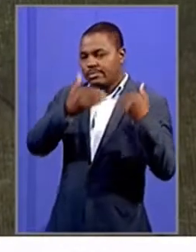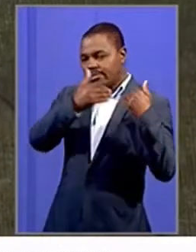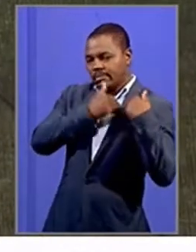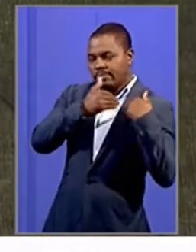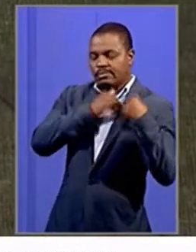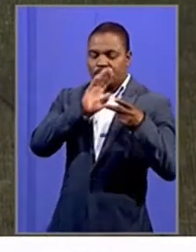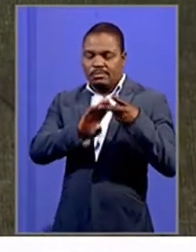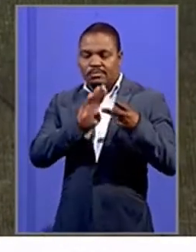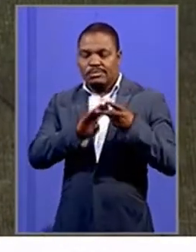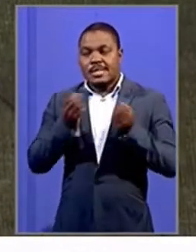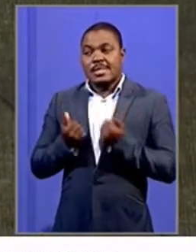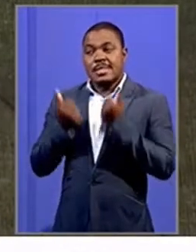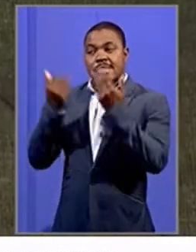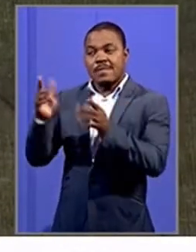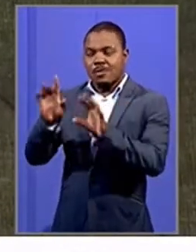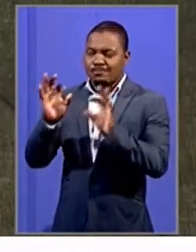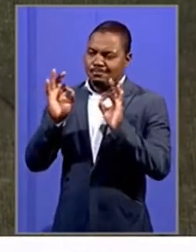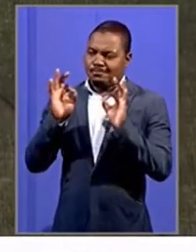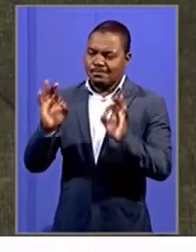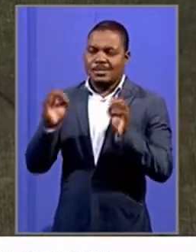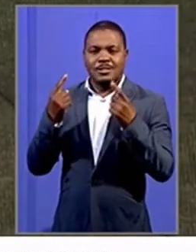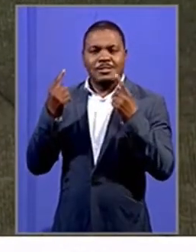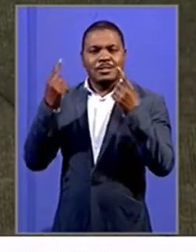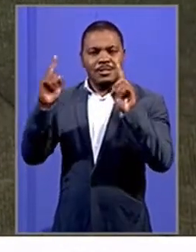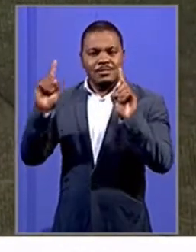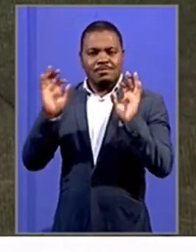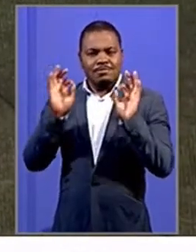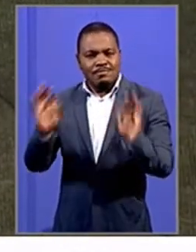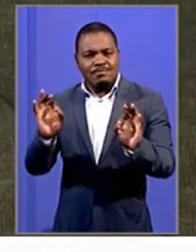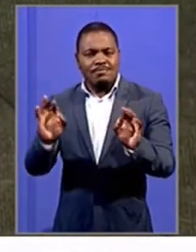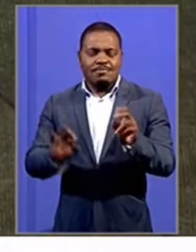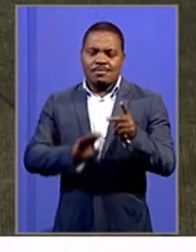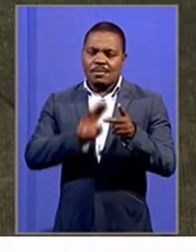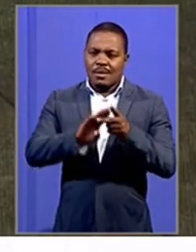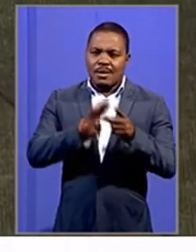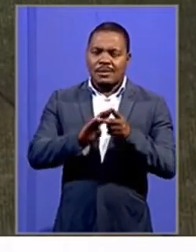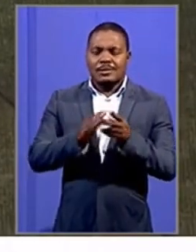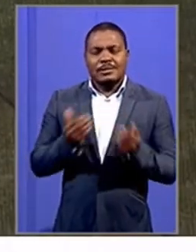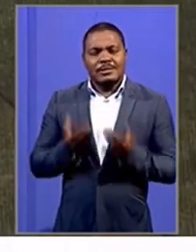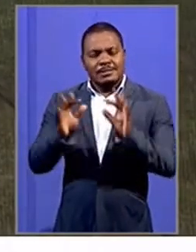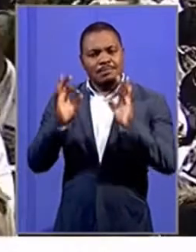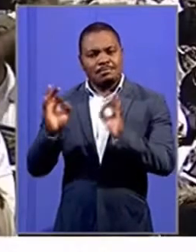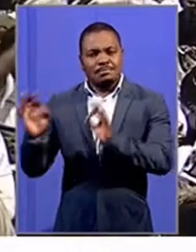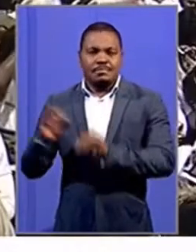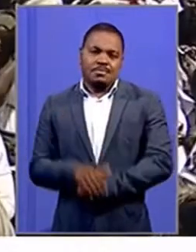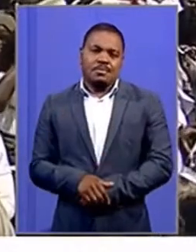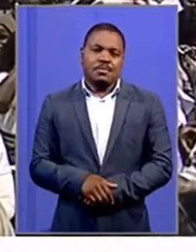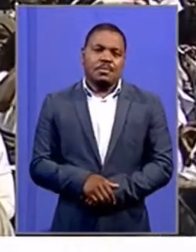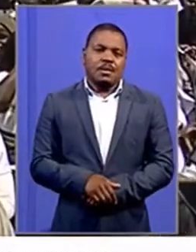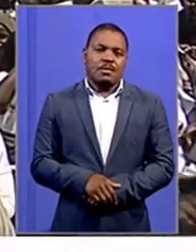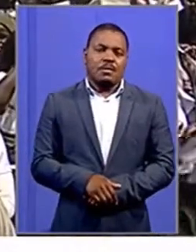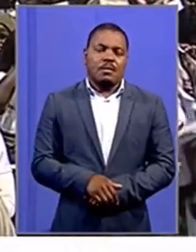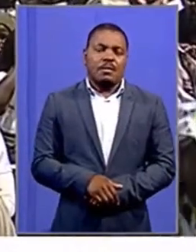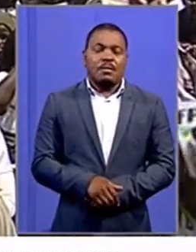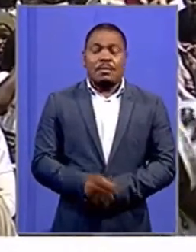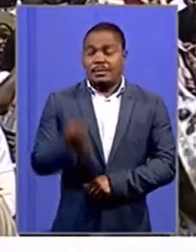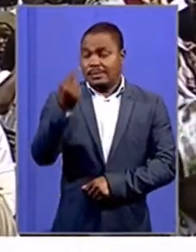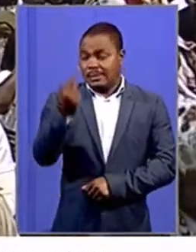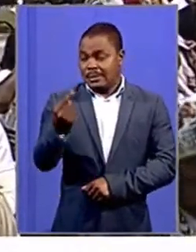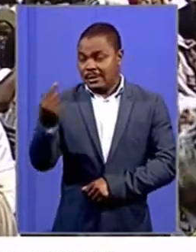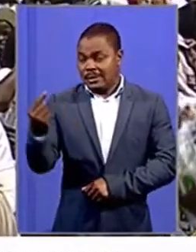and providing successful, reliable service delivery. Each and